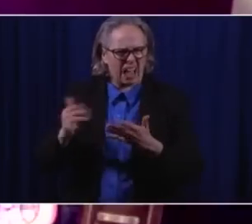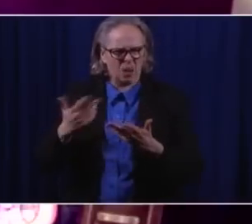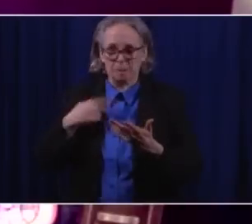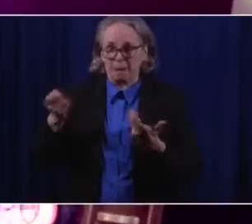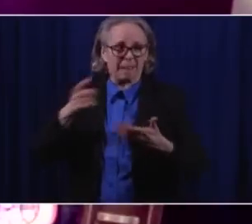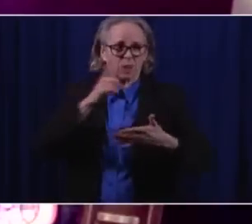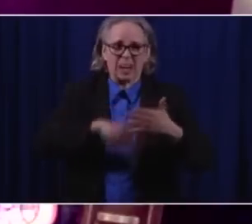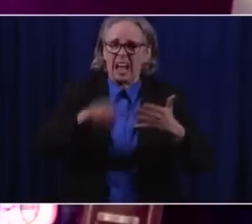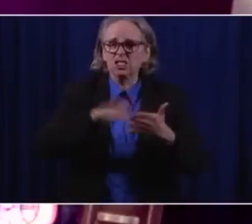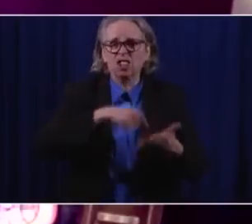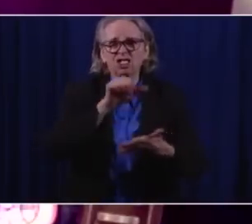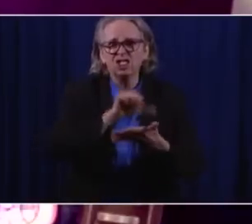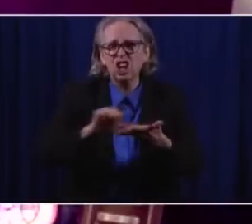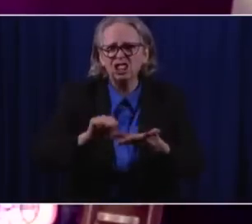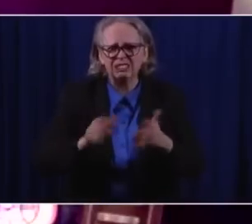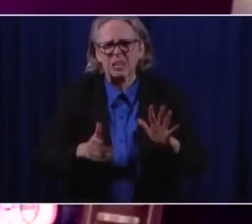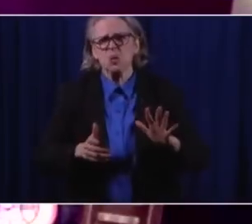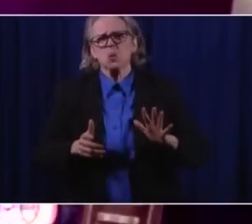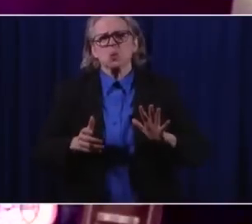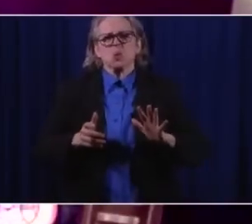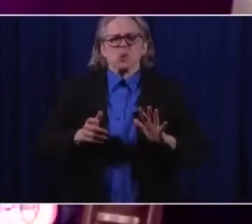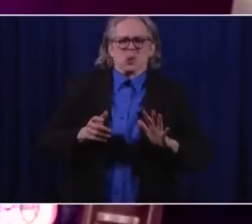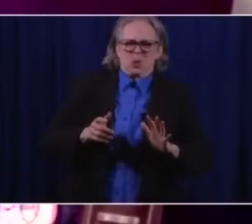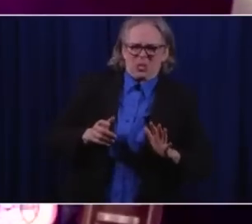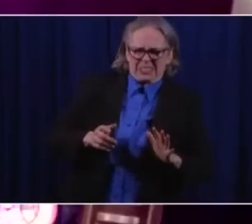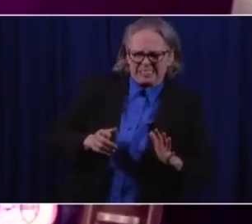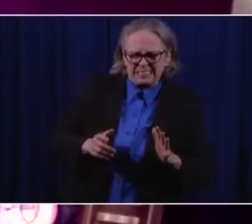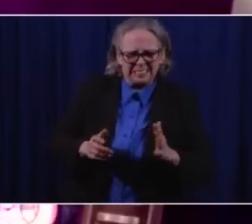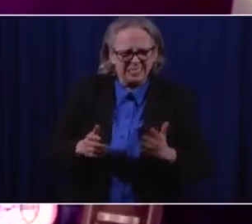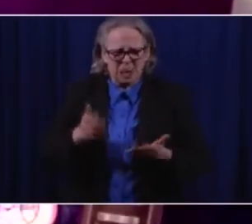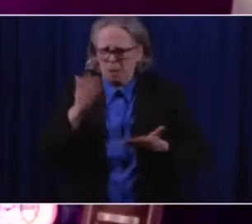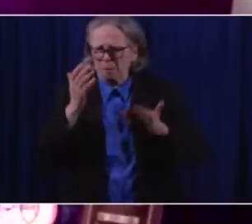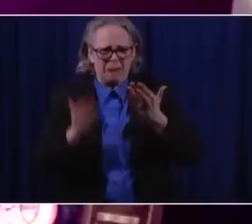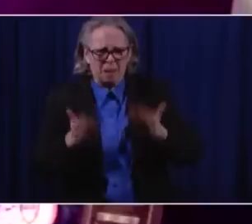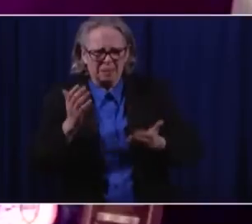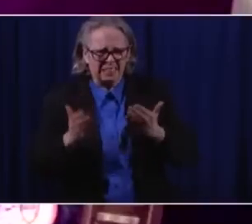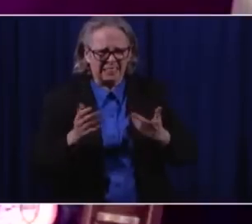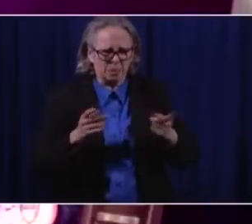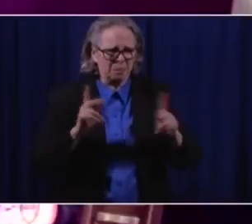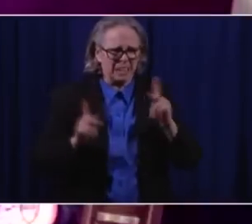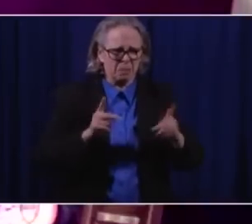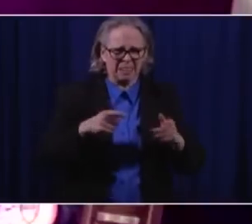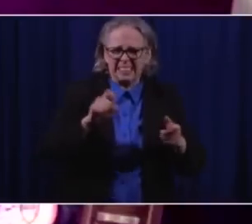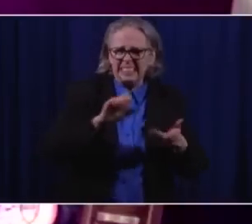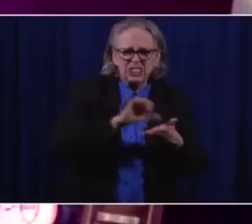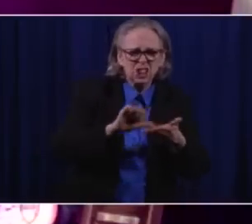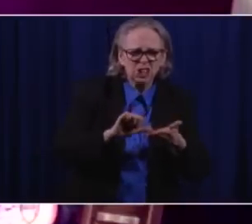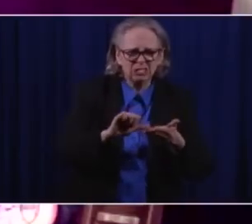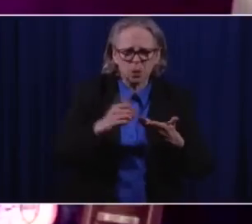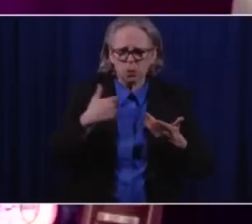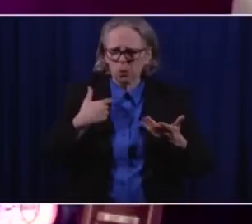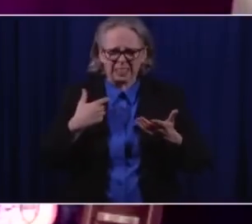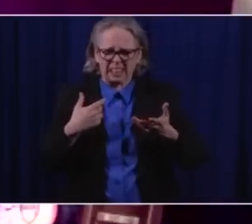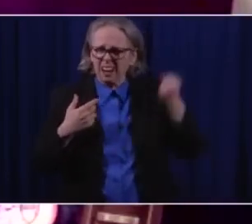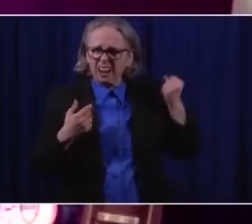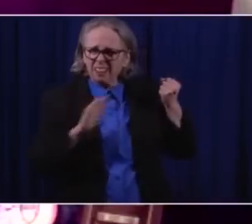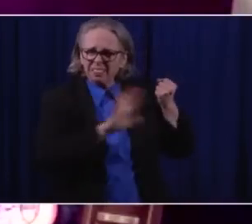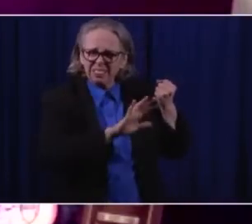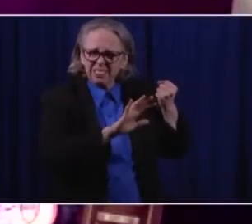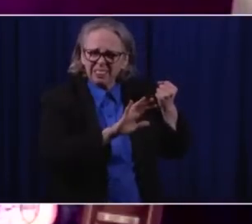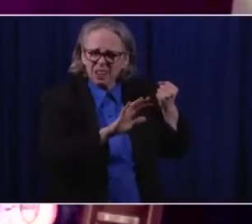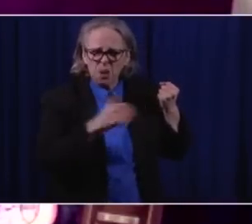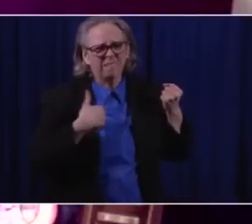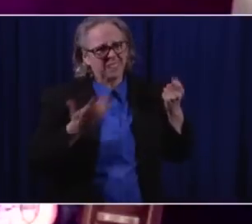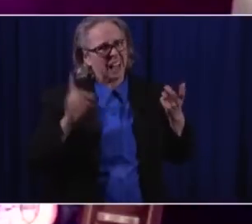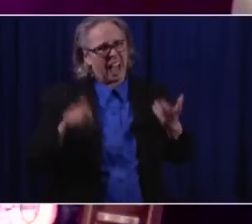we going to get to the point where we have to start deferring procedures again like we did in March? I think we're extremely close to that. And I think that's true